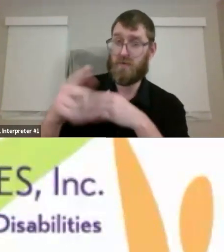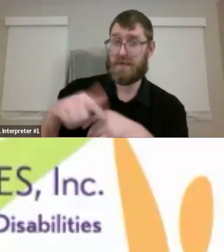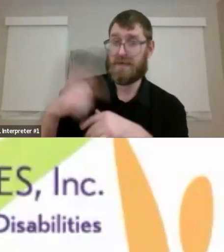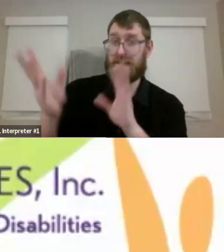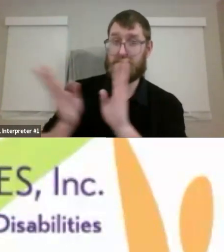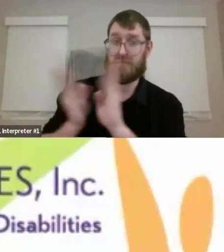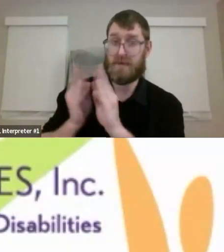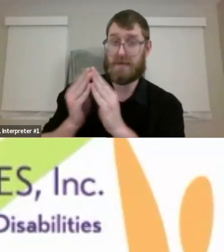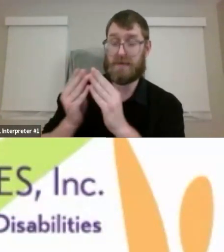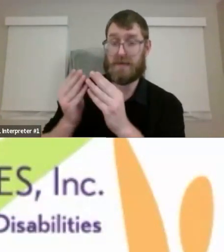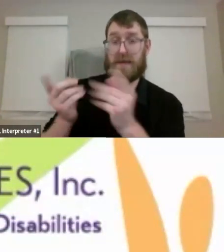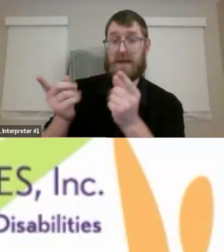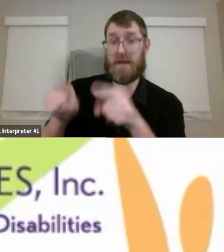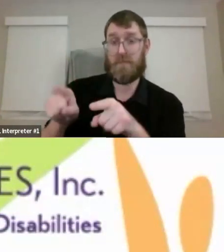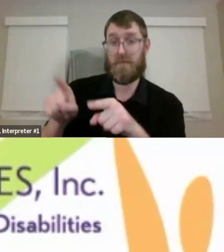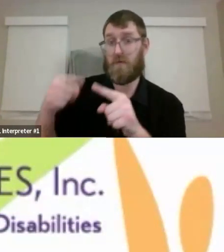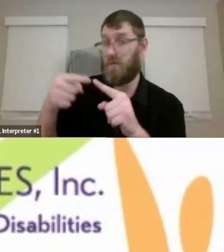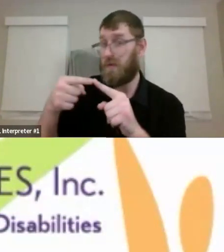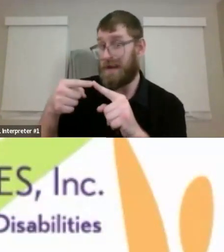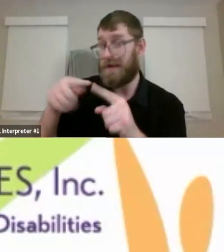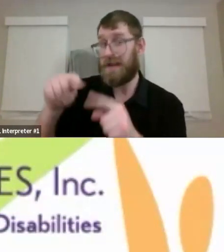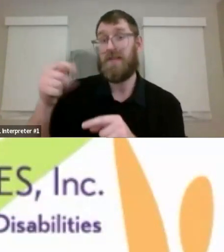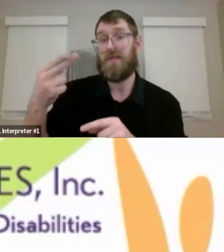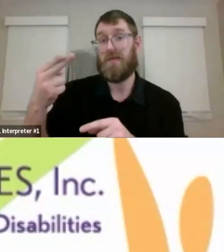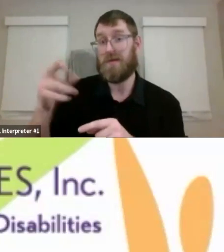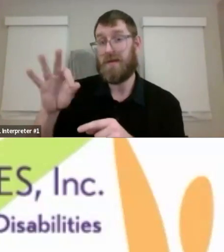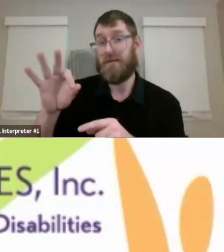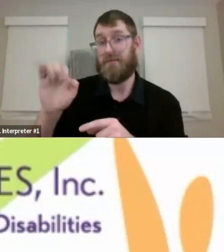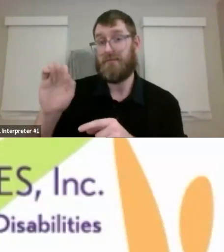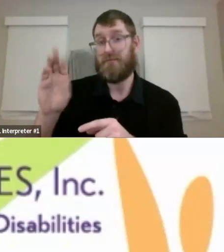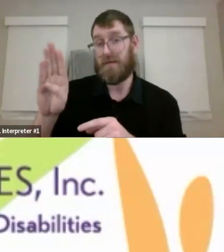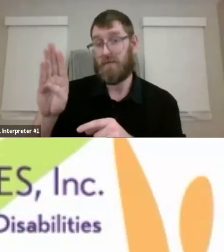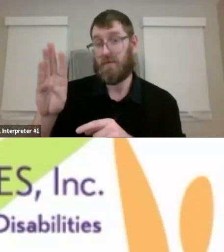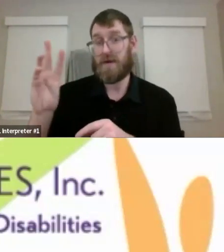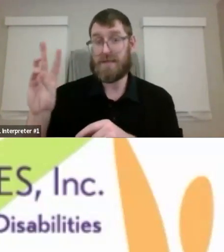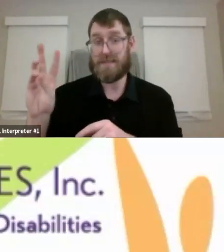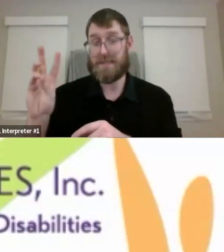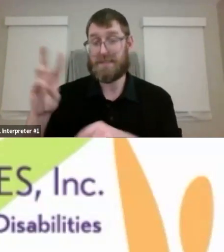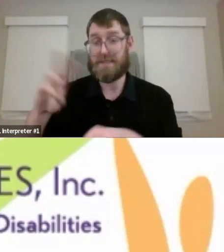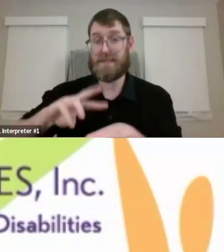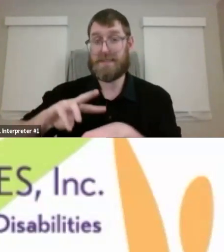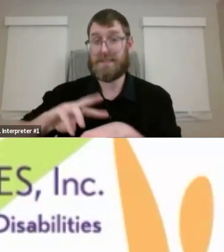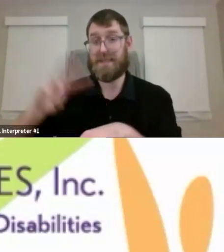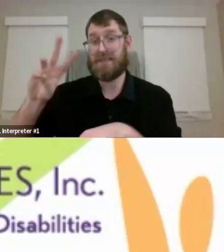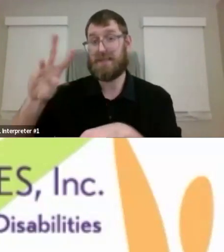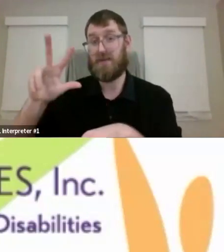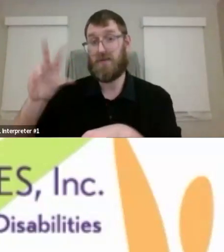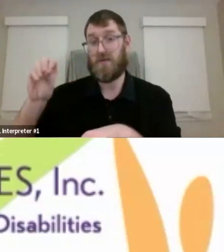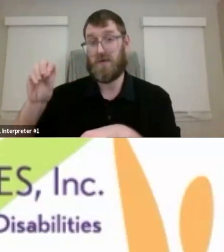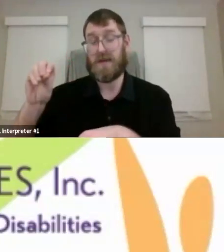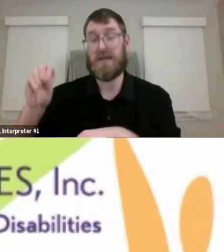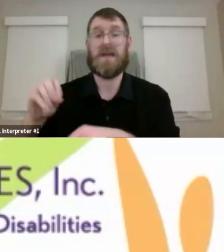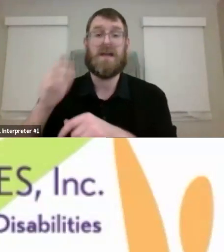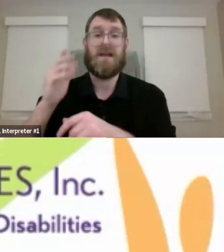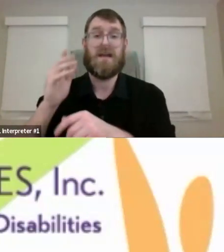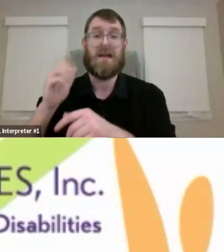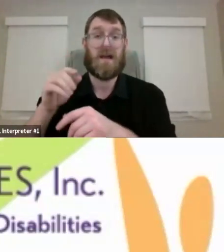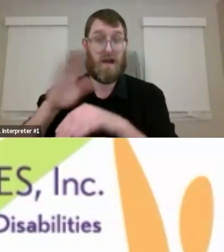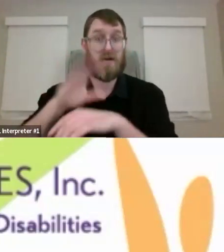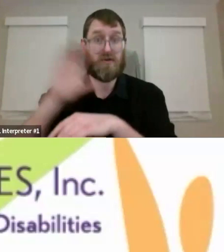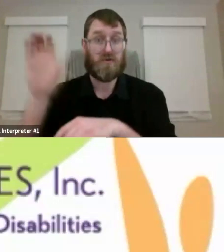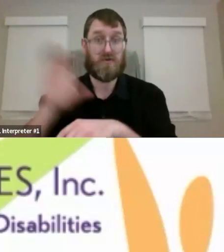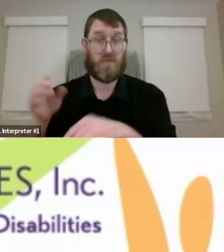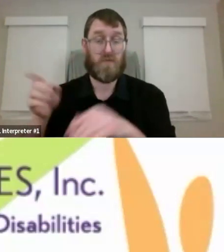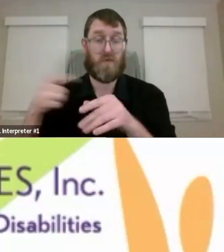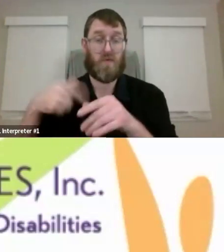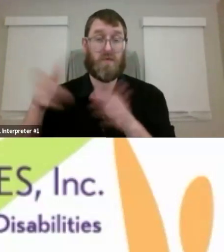meeting will be held this Thursday, February 6th at 6:30 via Zoom. The webinar will be focused on financial